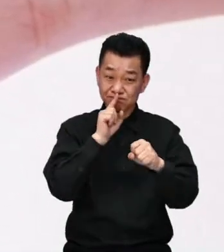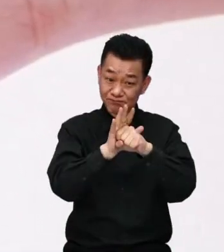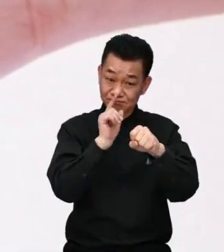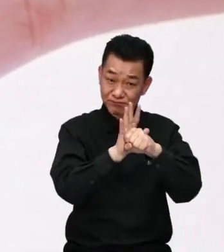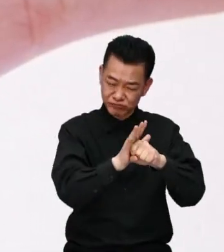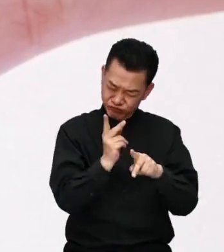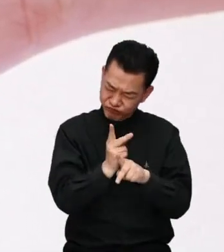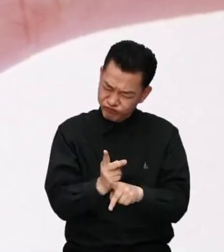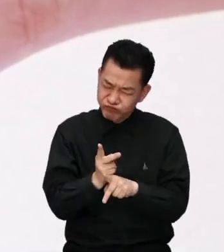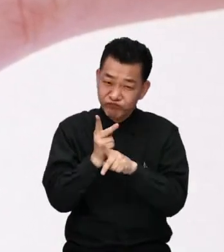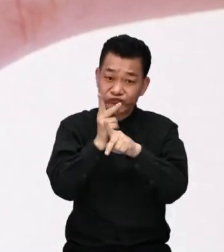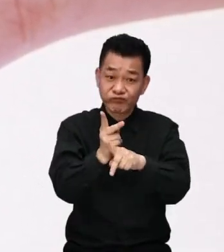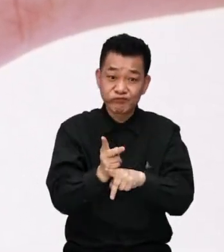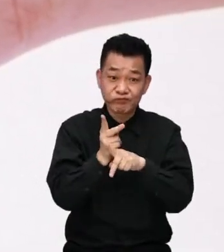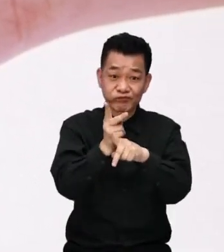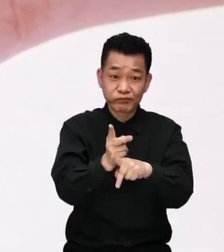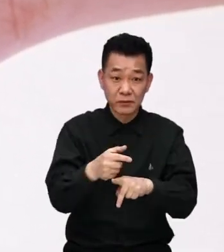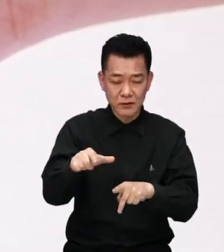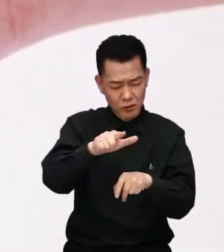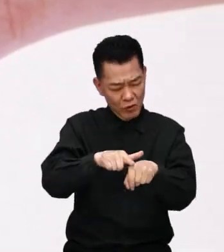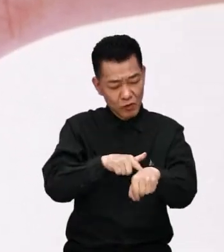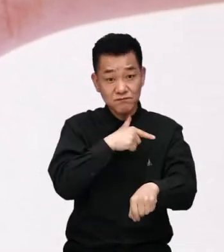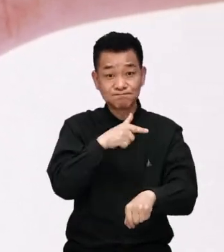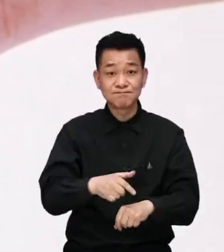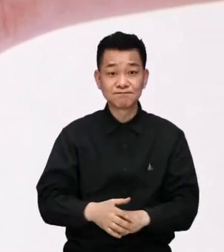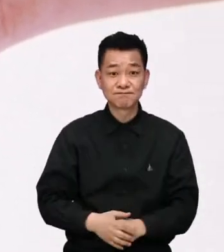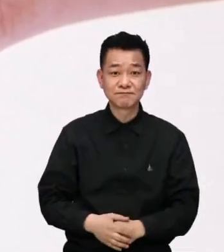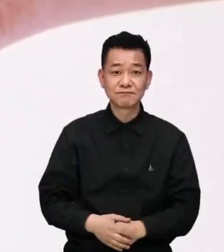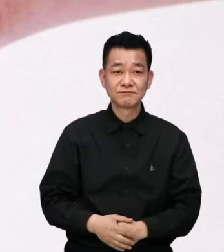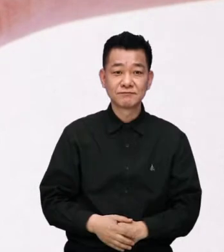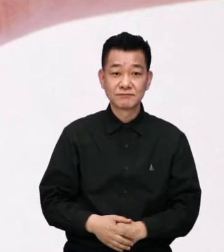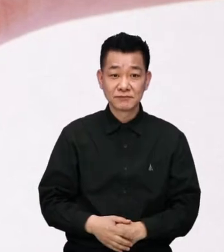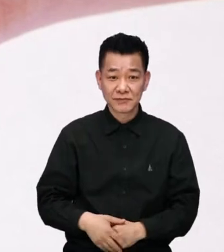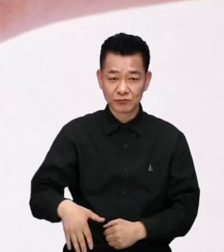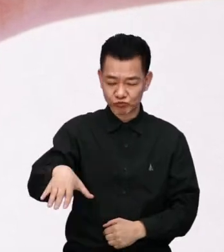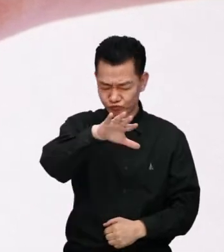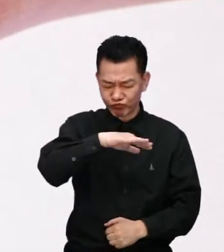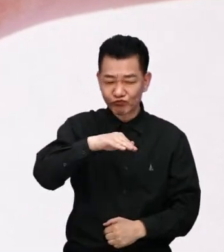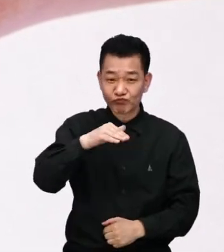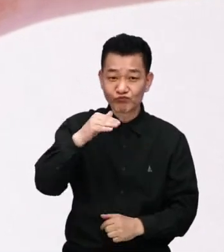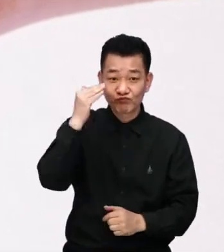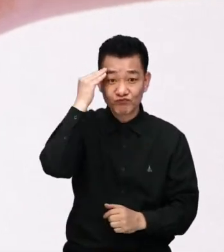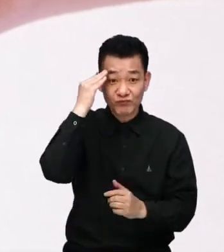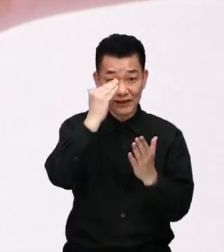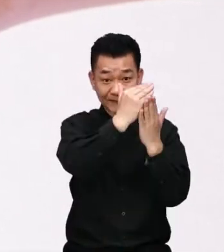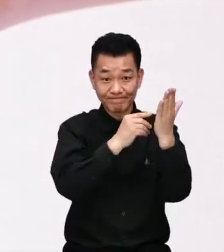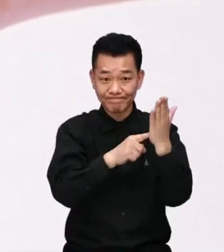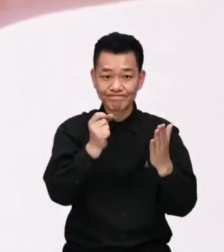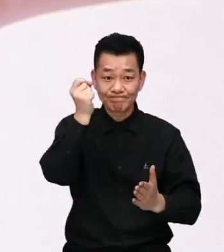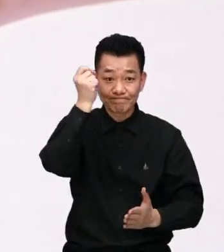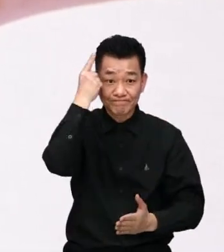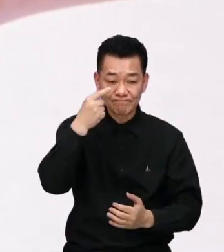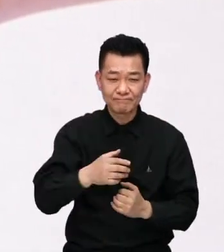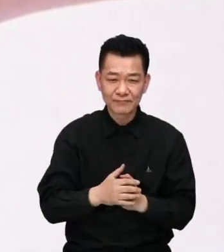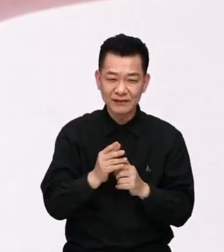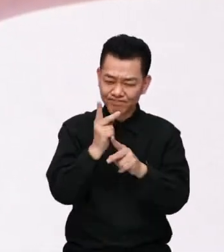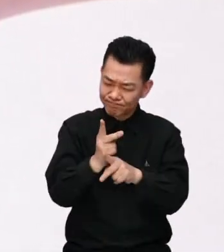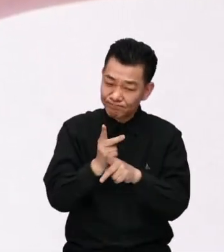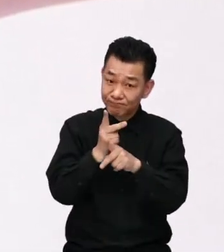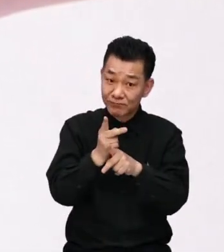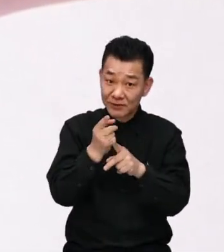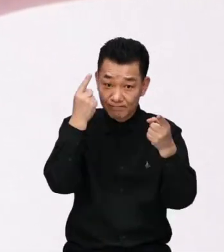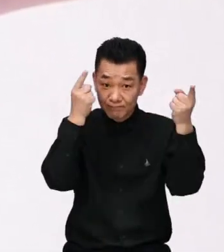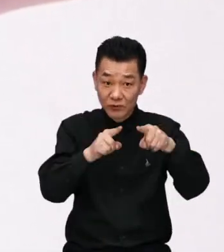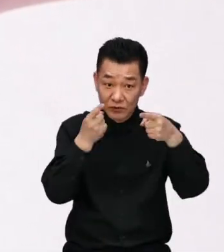These promises were kept for a long time, existing up to today because these are promises that we all agreed on and